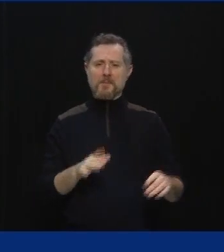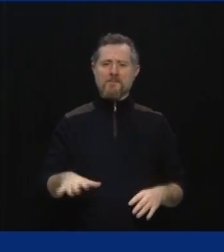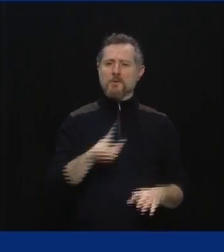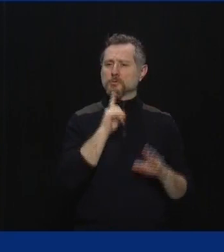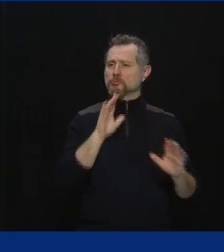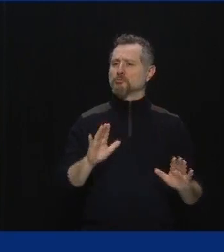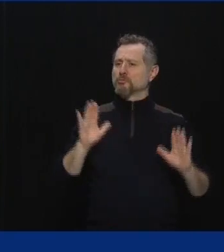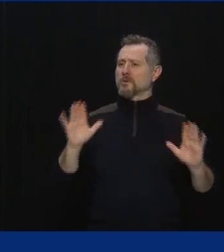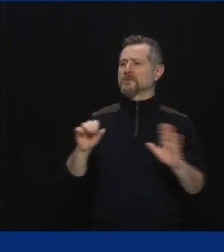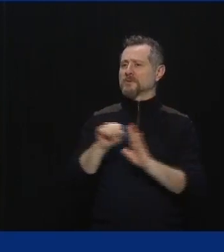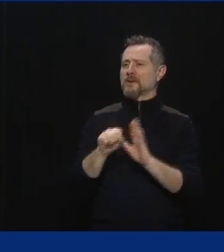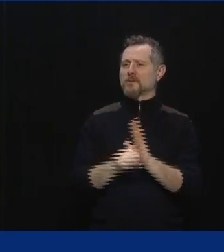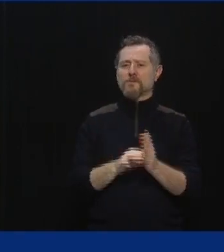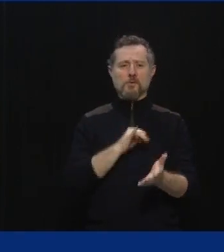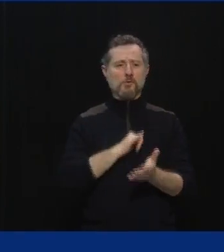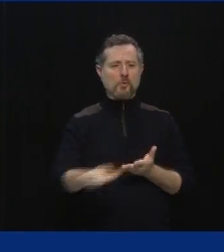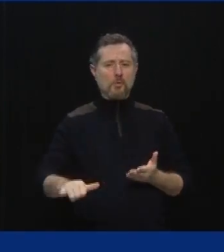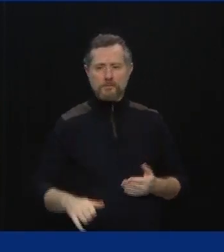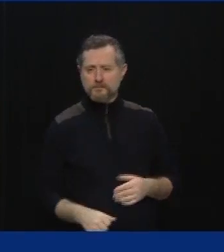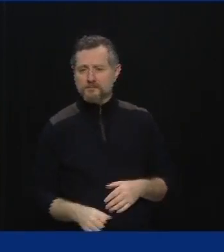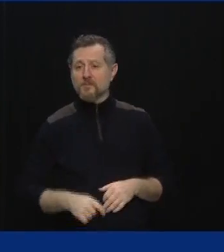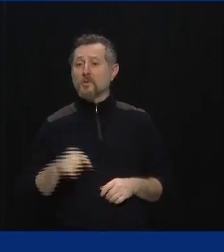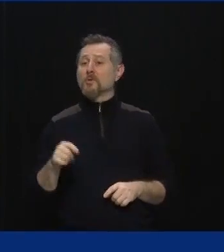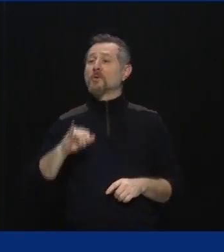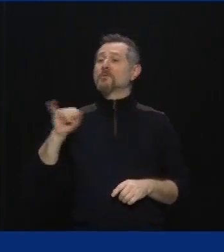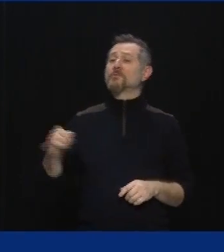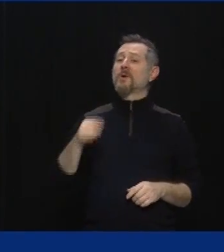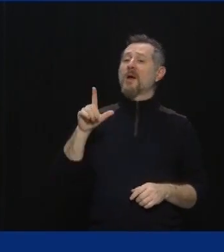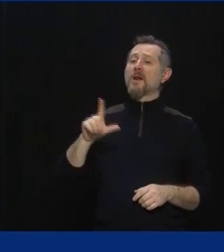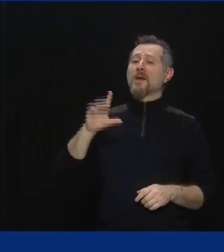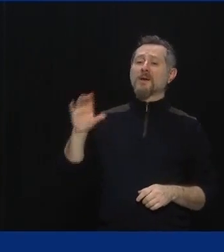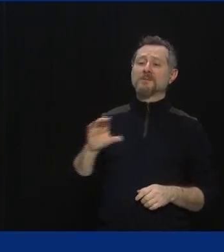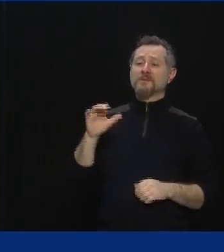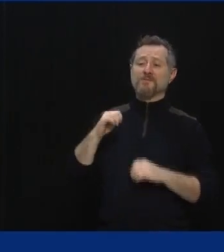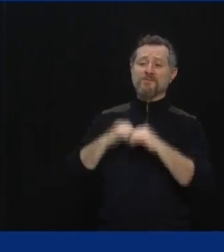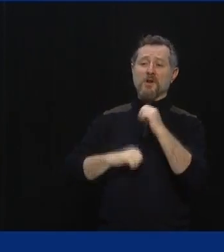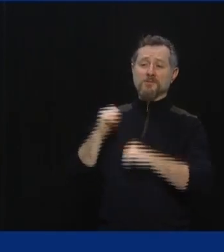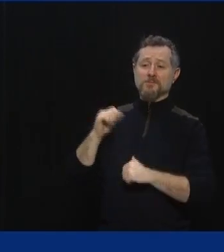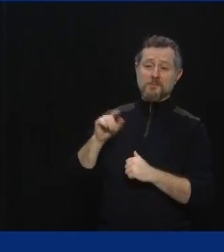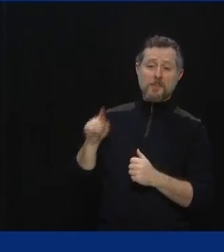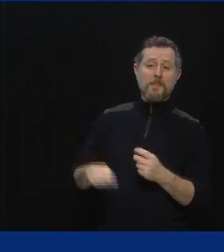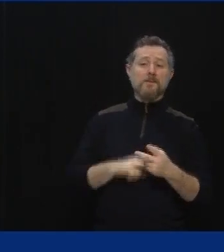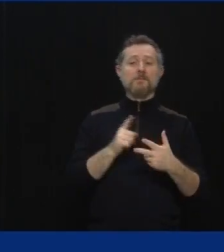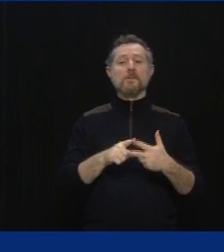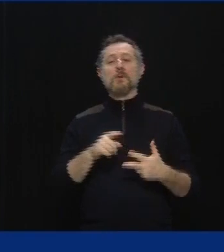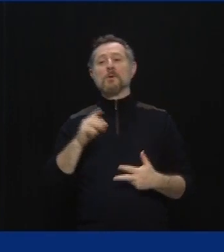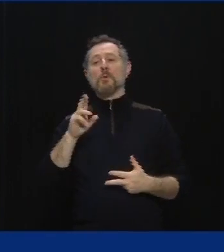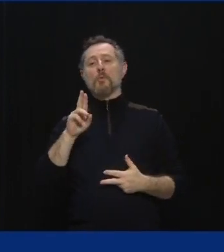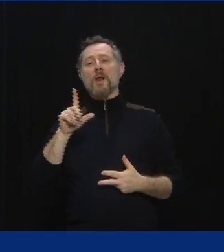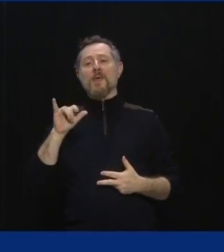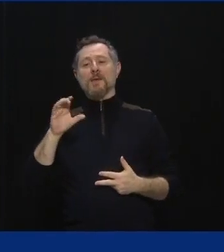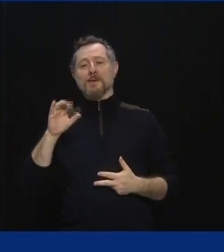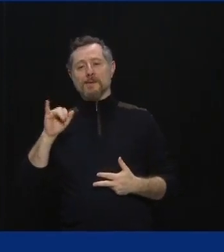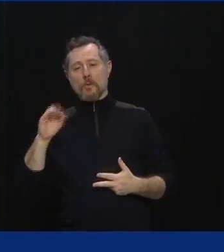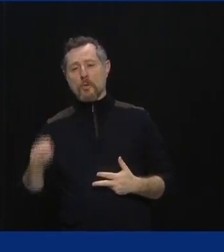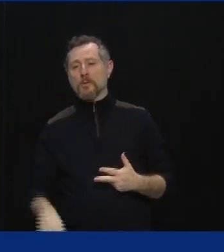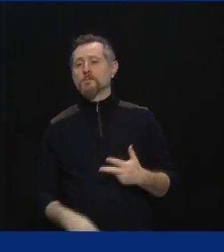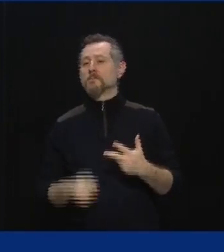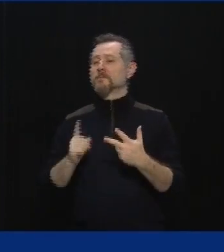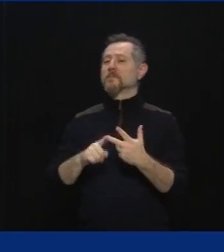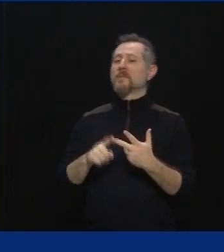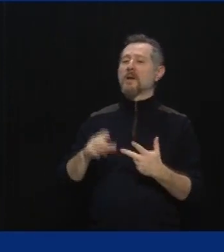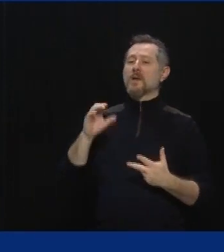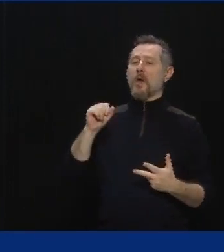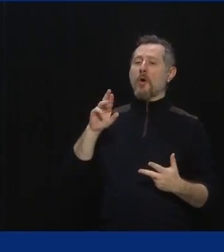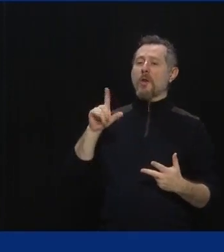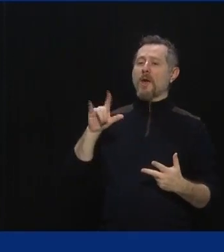York. JLC Infrastructure, Ulico and Carlisle, thank you for your commitment to reopening New York through the